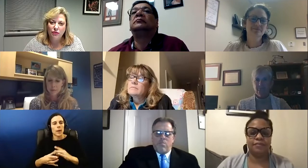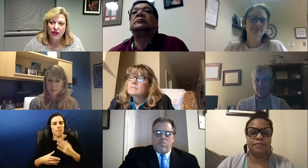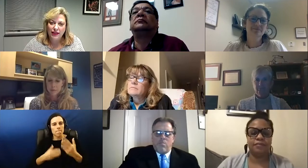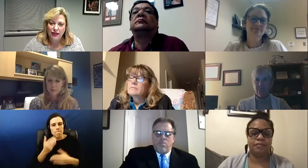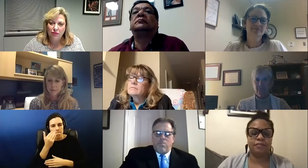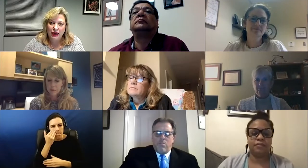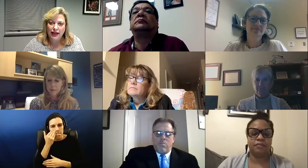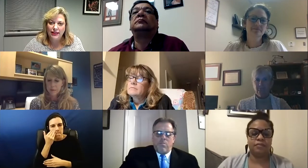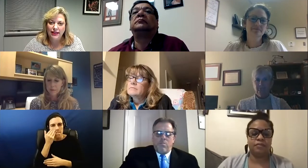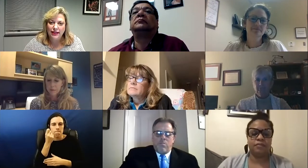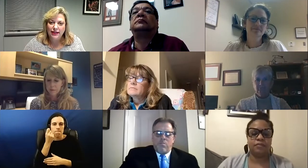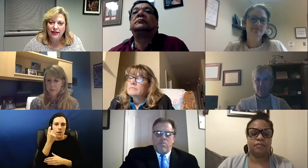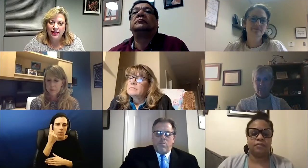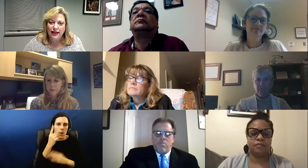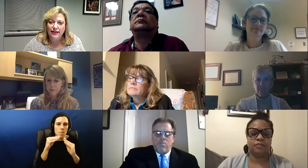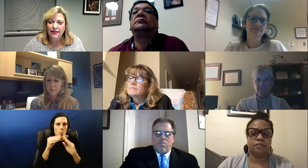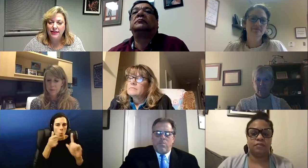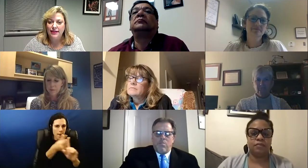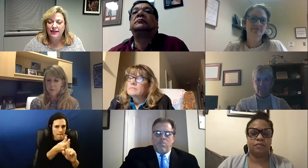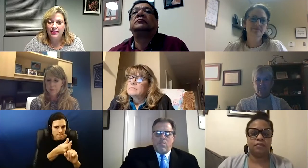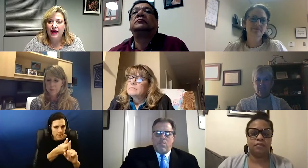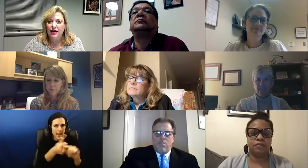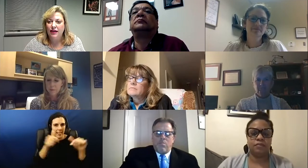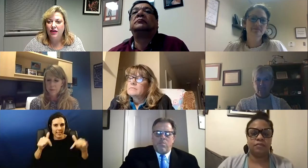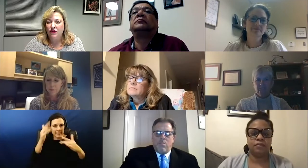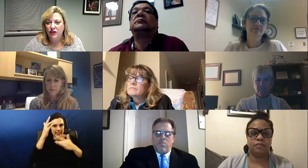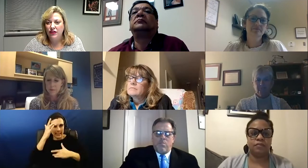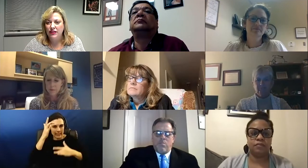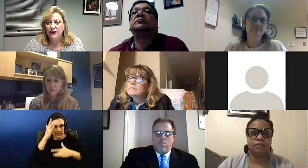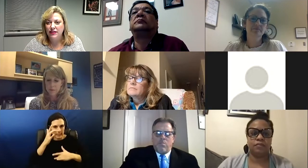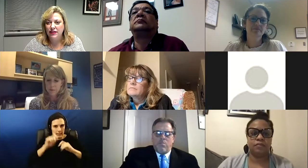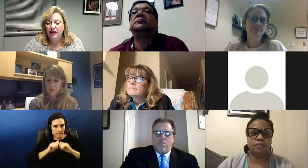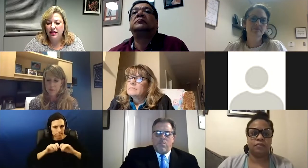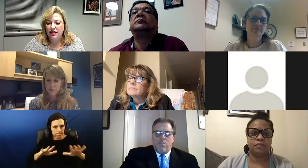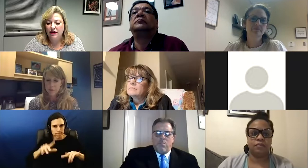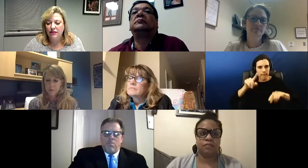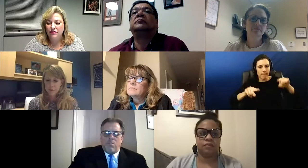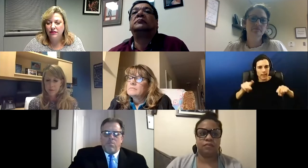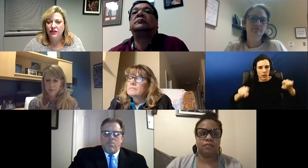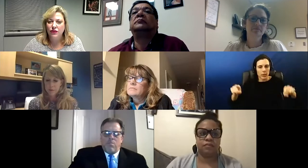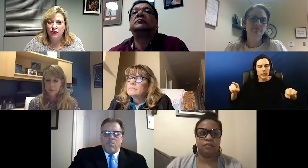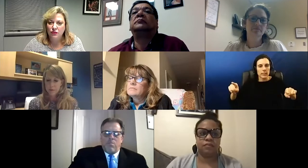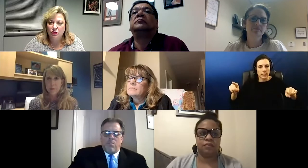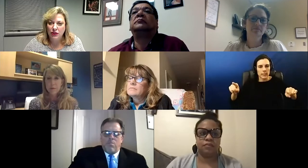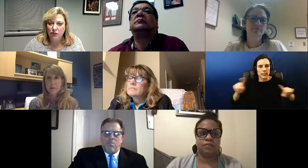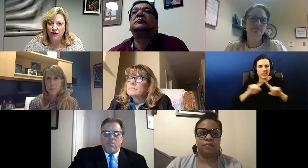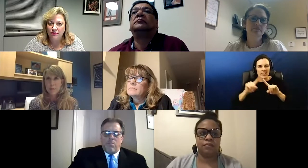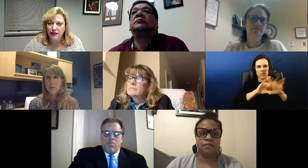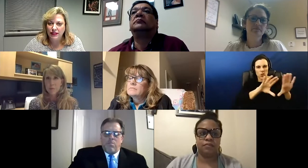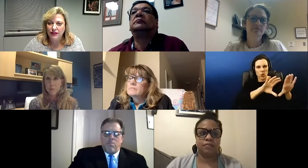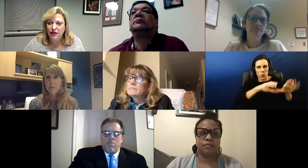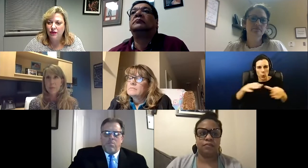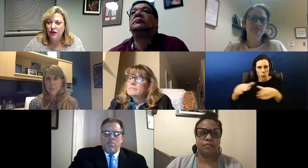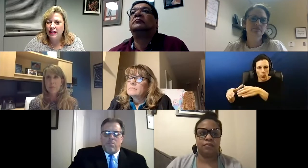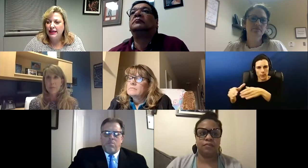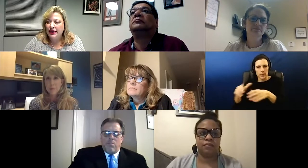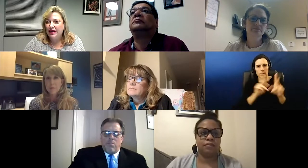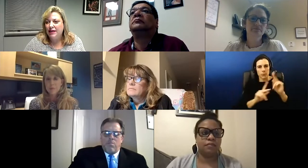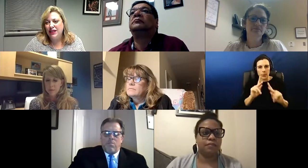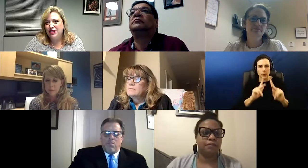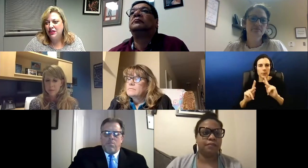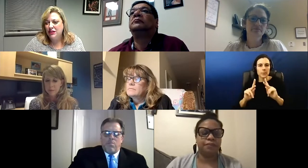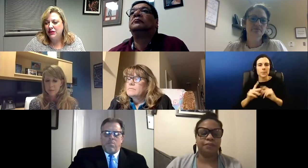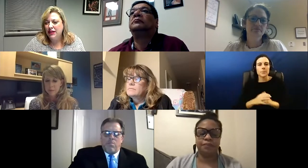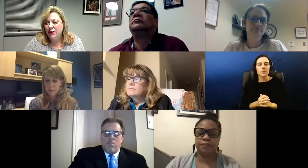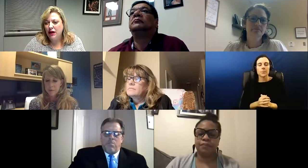more about the impact that this disease has had on various uh different groups of people and so um